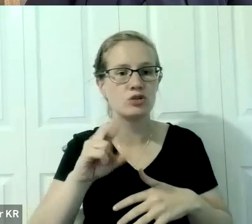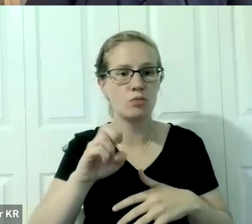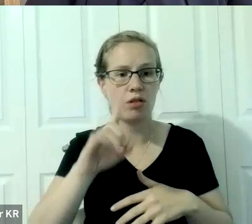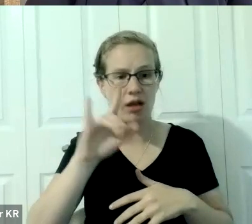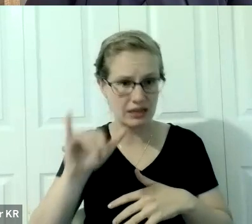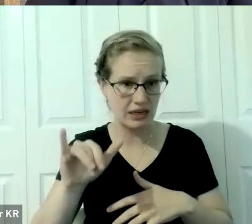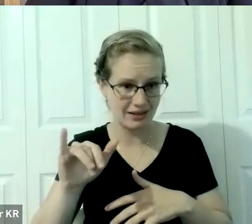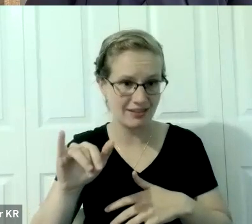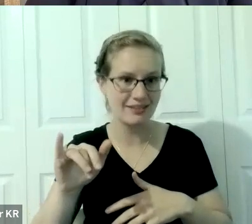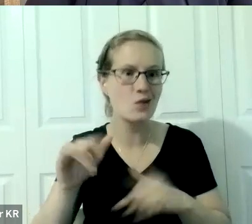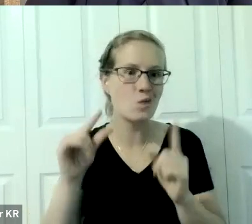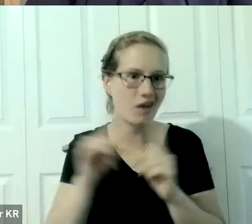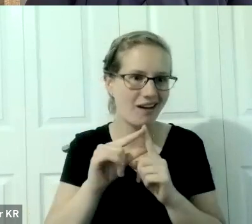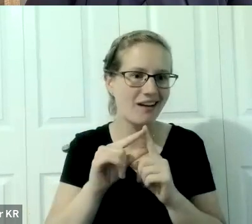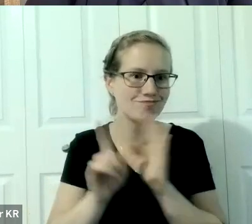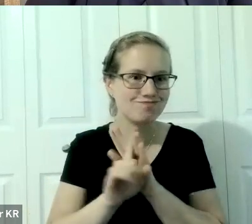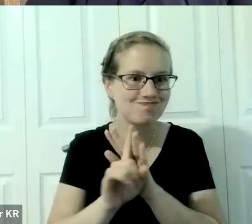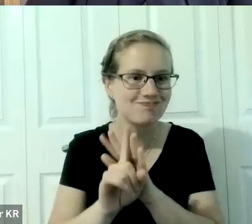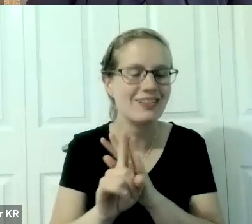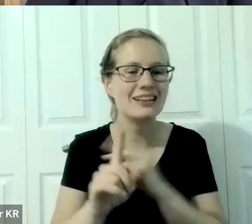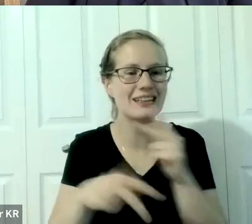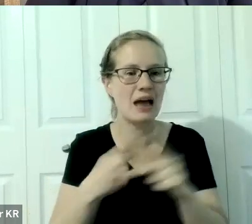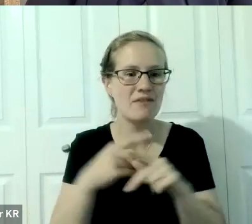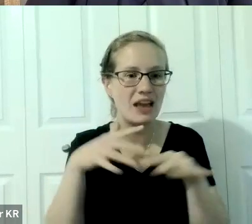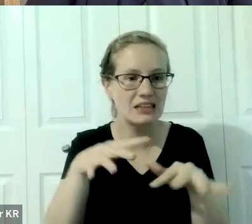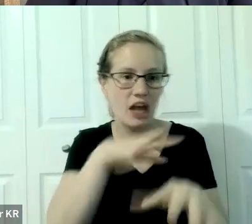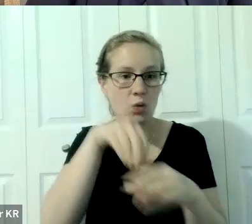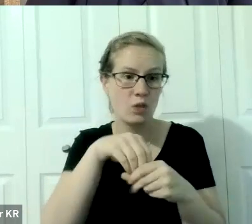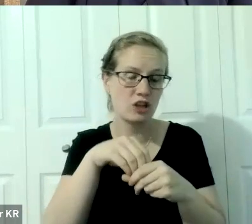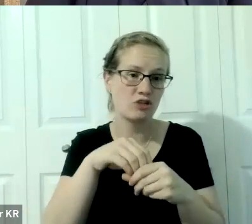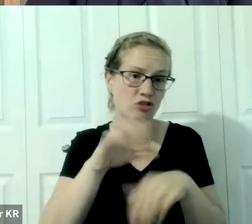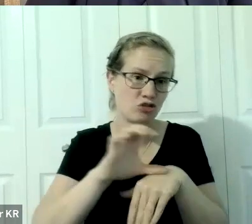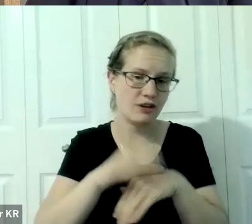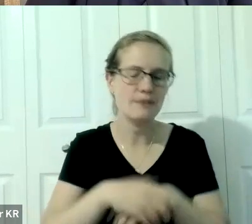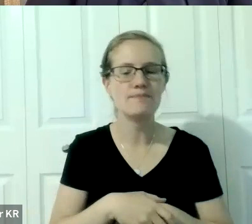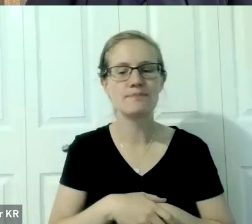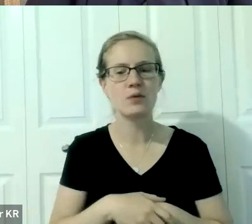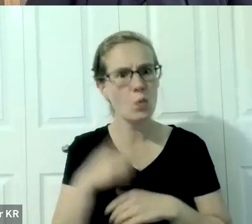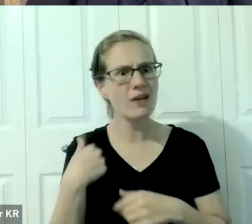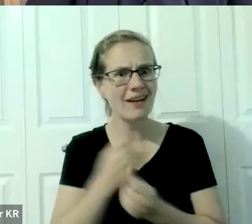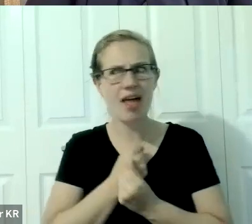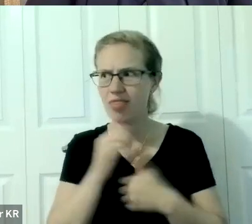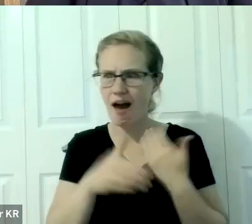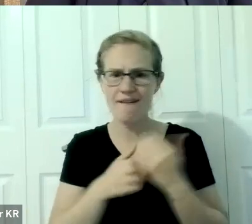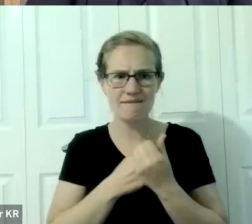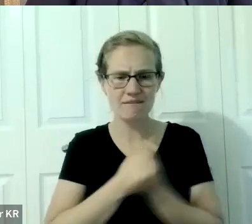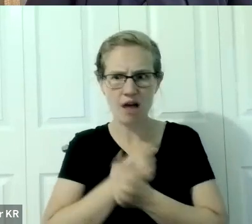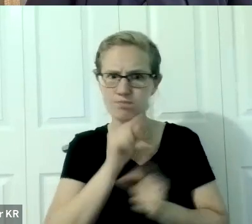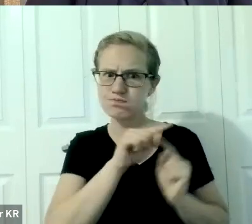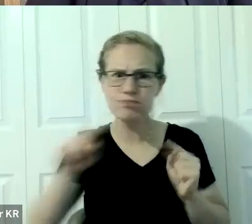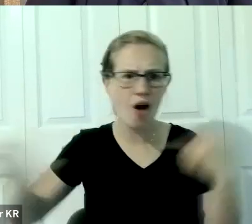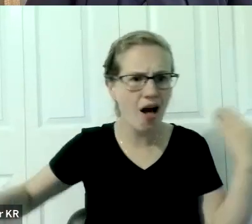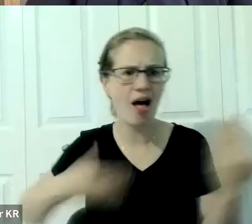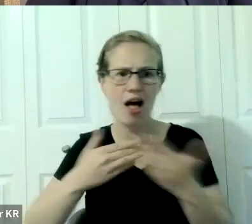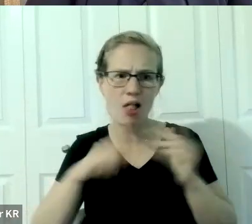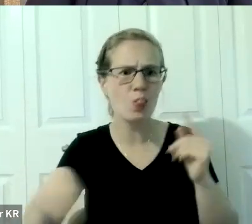is a word that's often used, a type of anxiety within the church, that we can love them where they are and accept them where